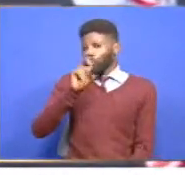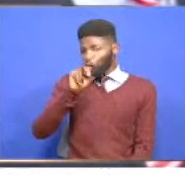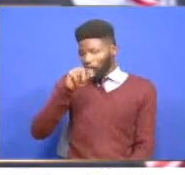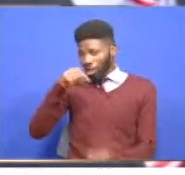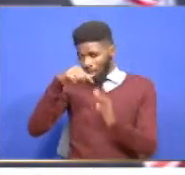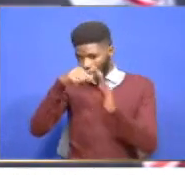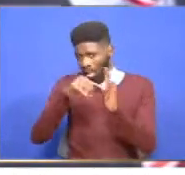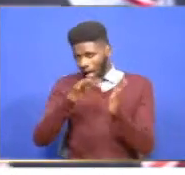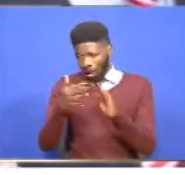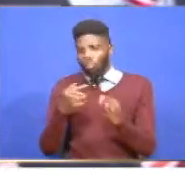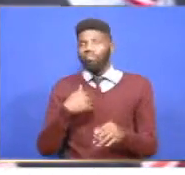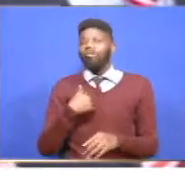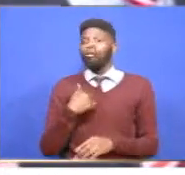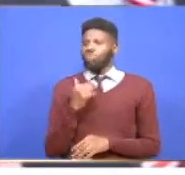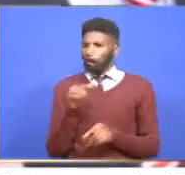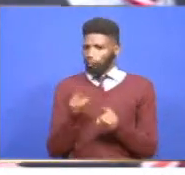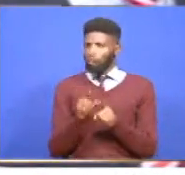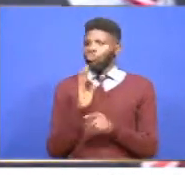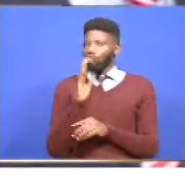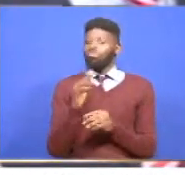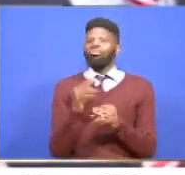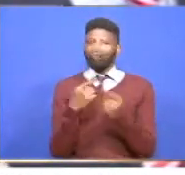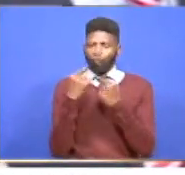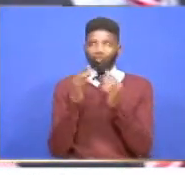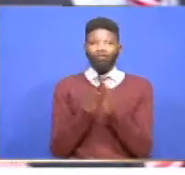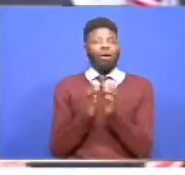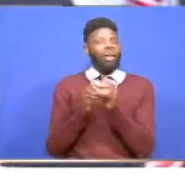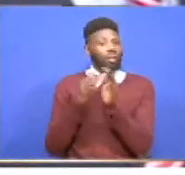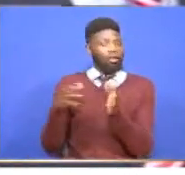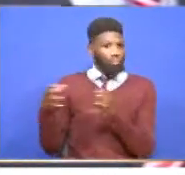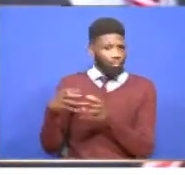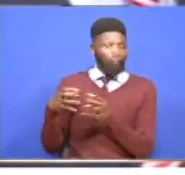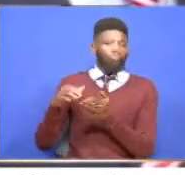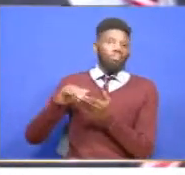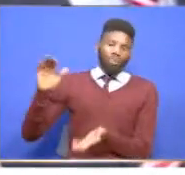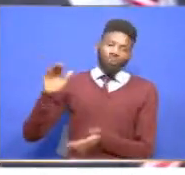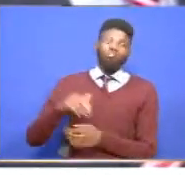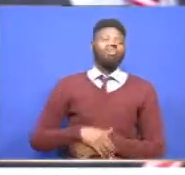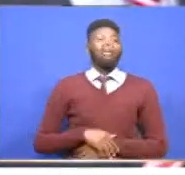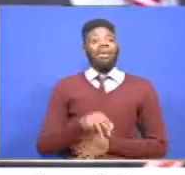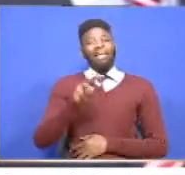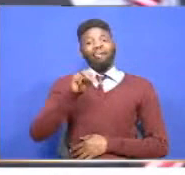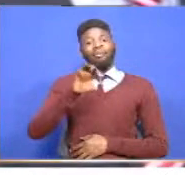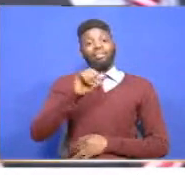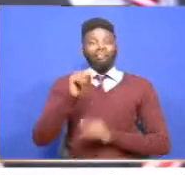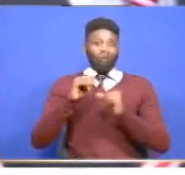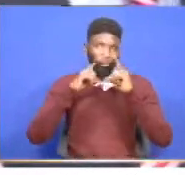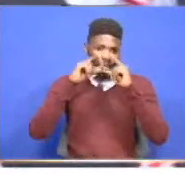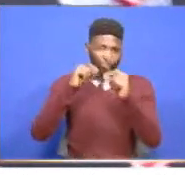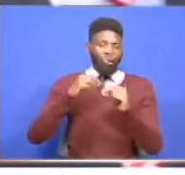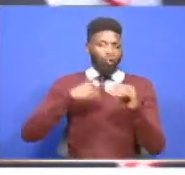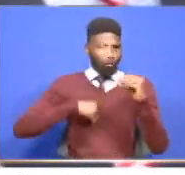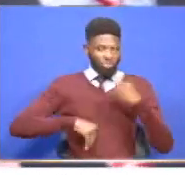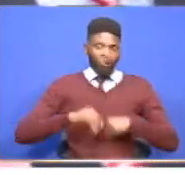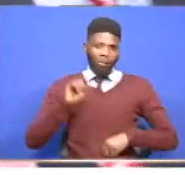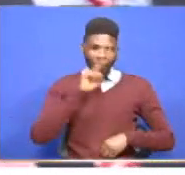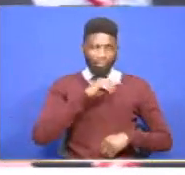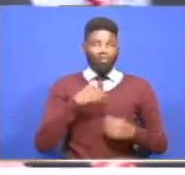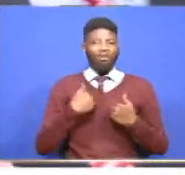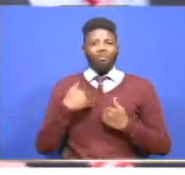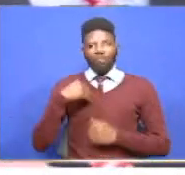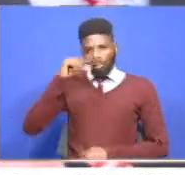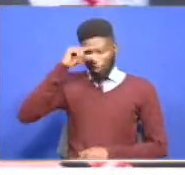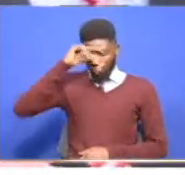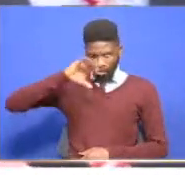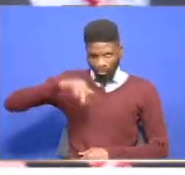in a couple of seconds, the MCAs allege that there is a web of corruption in the county government of Kitui, and